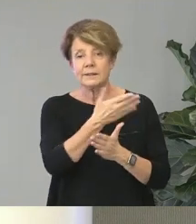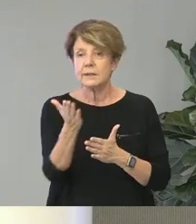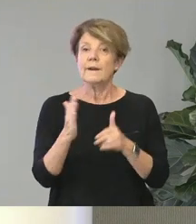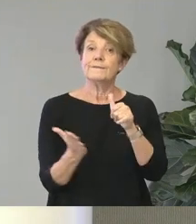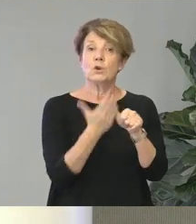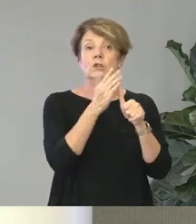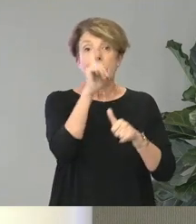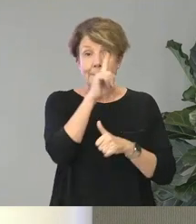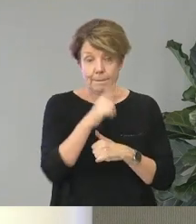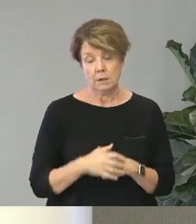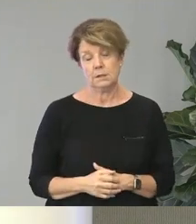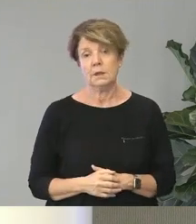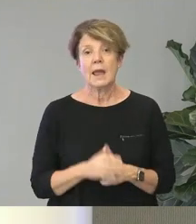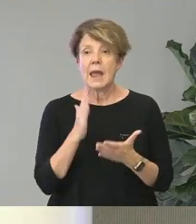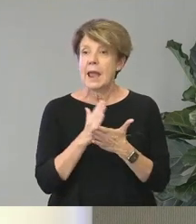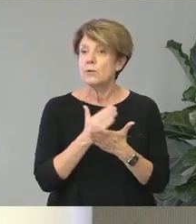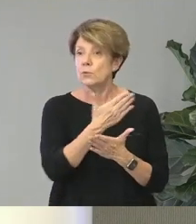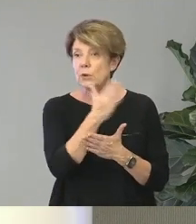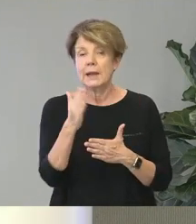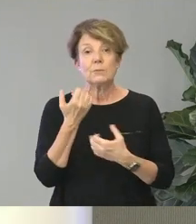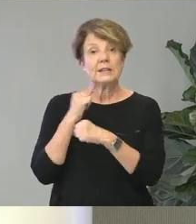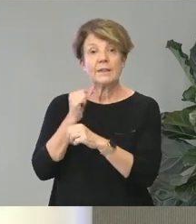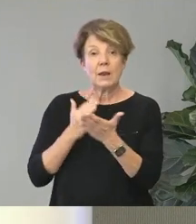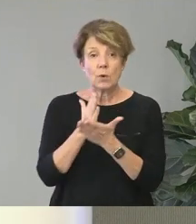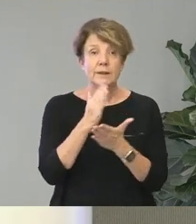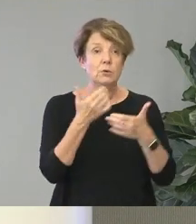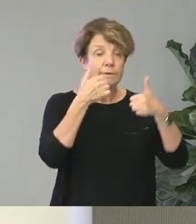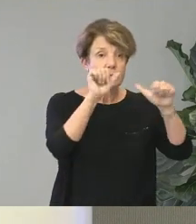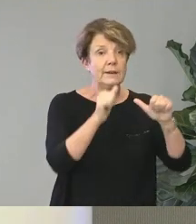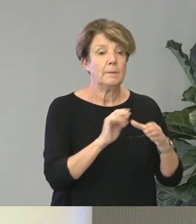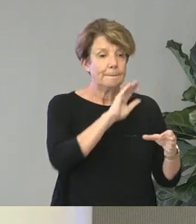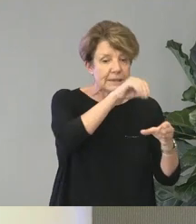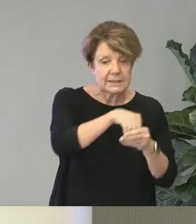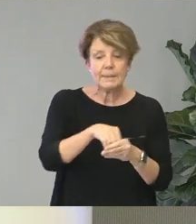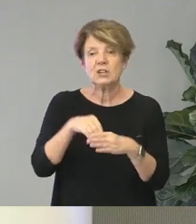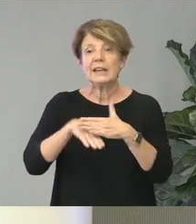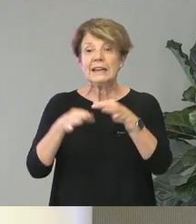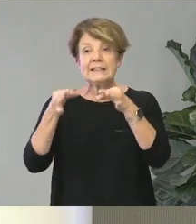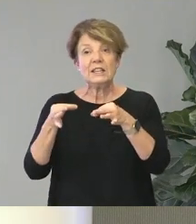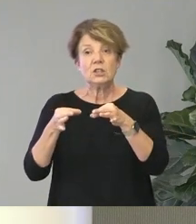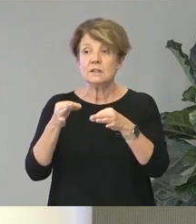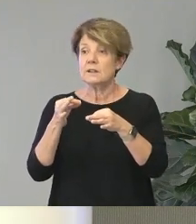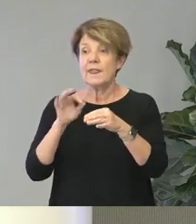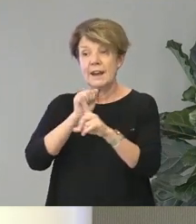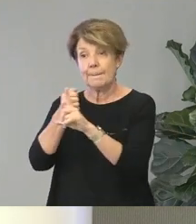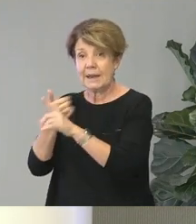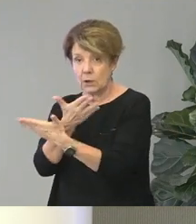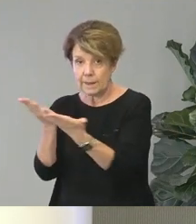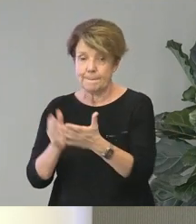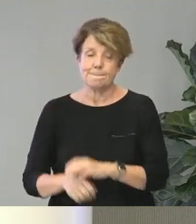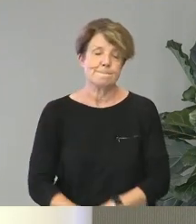peoples and to fully protect their rights to effective participation in decisions relating to them.